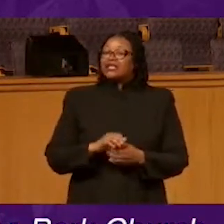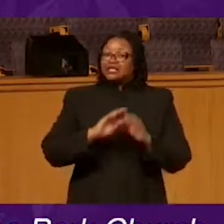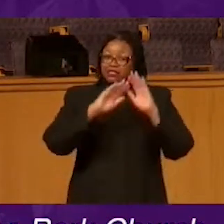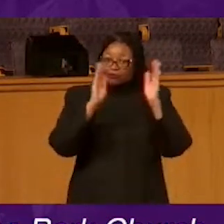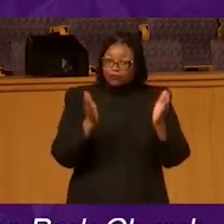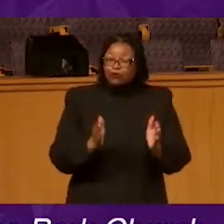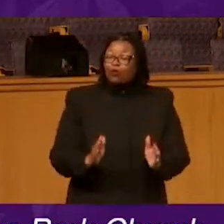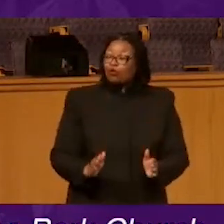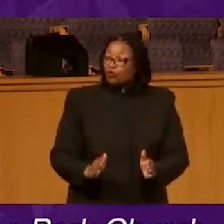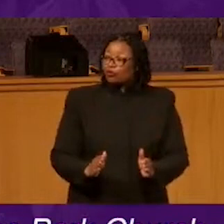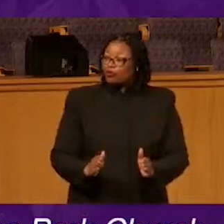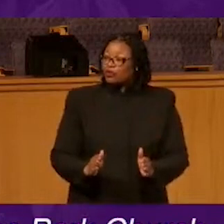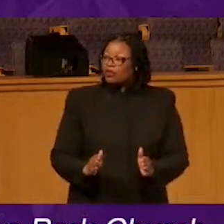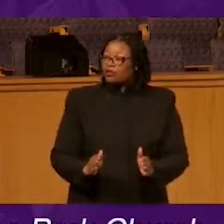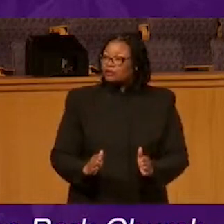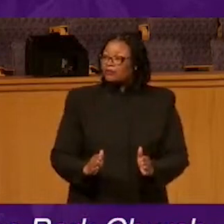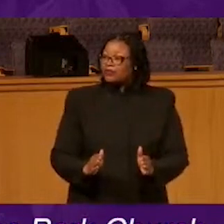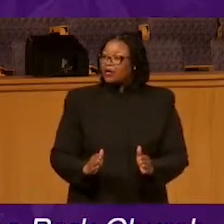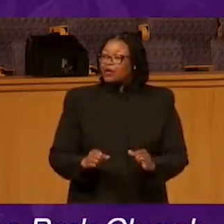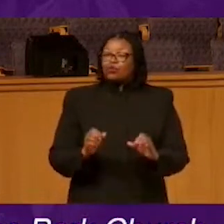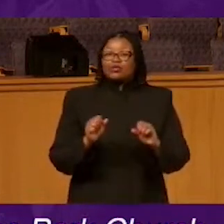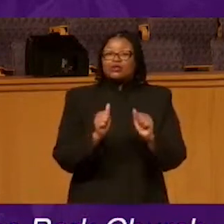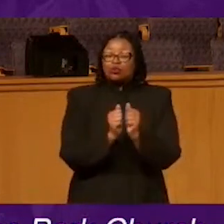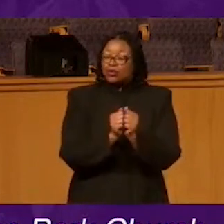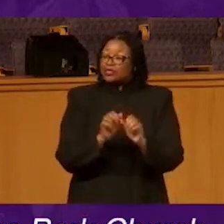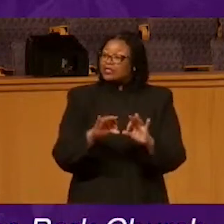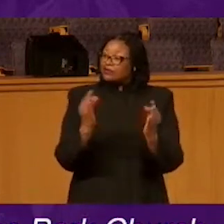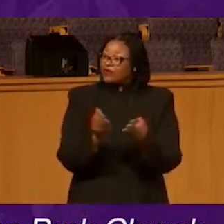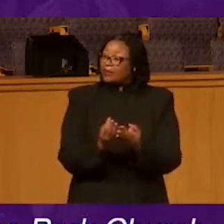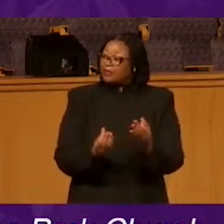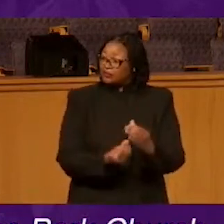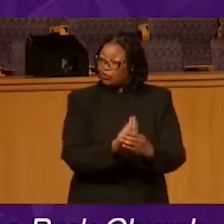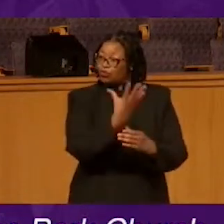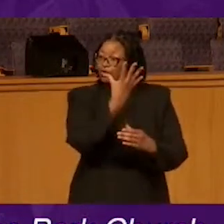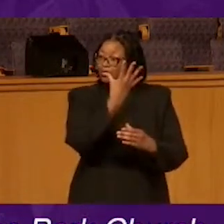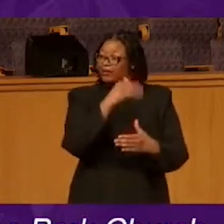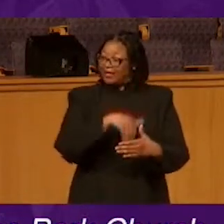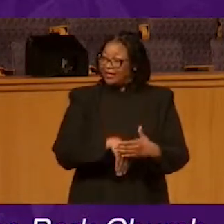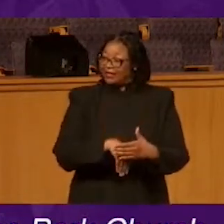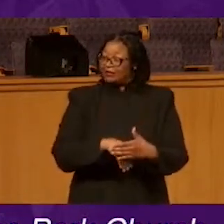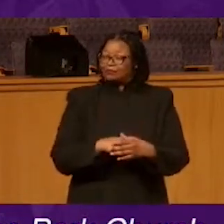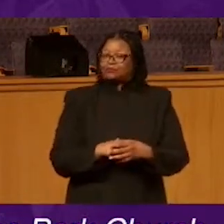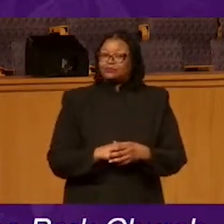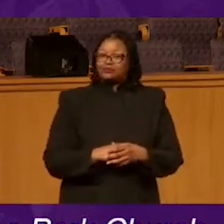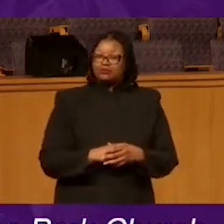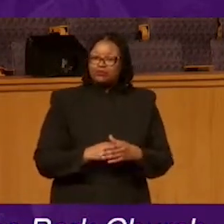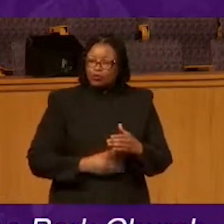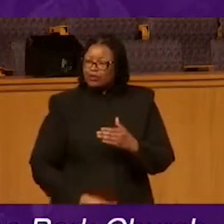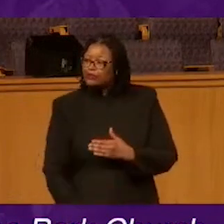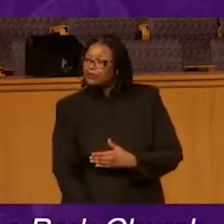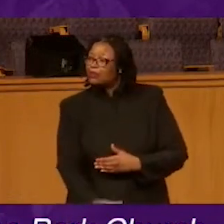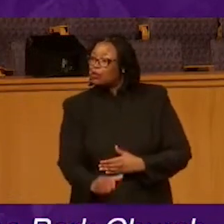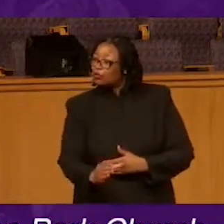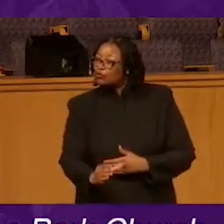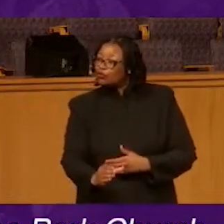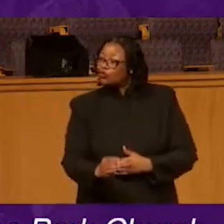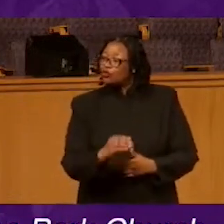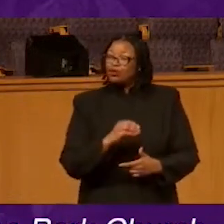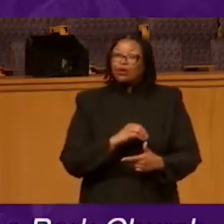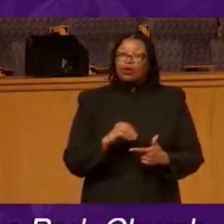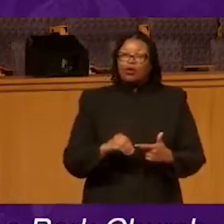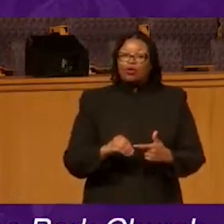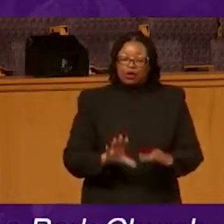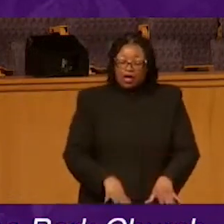and informed by the families with whom we grew up, whether they were those of our births, those